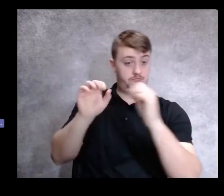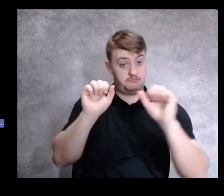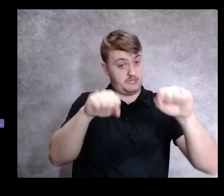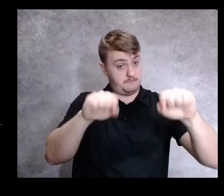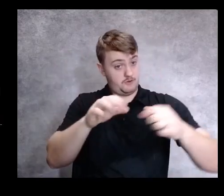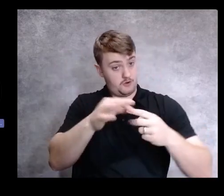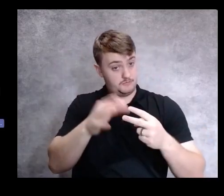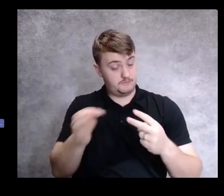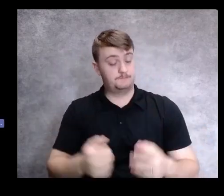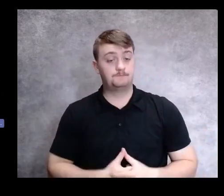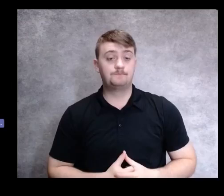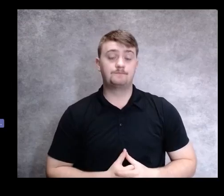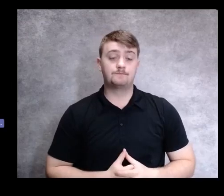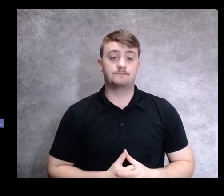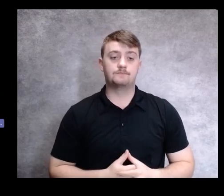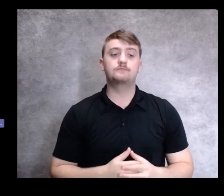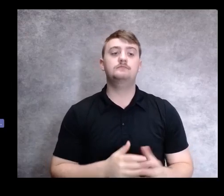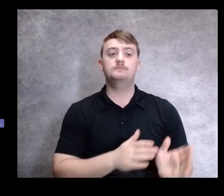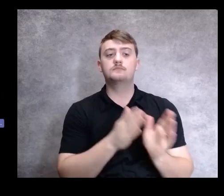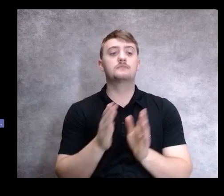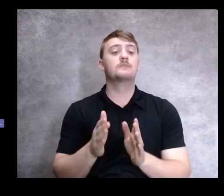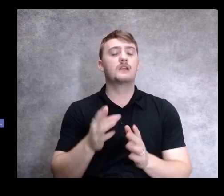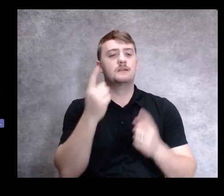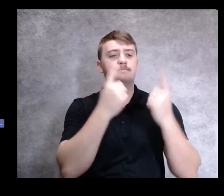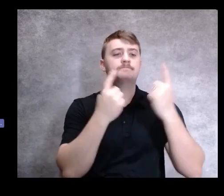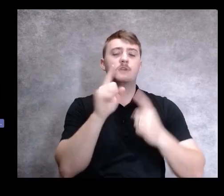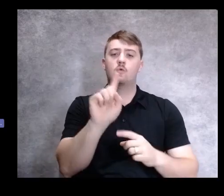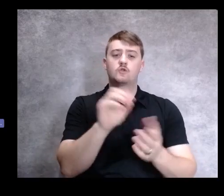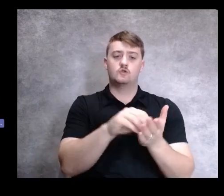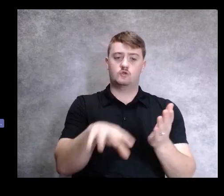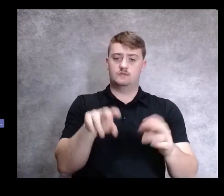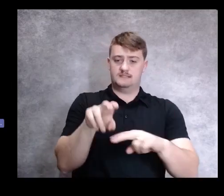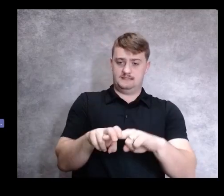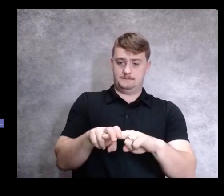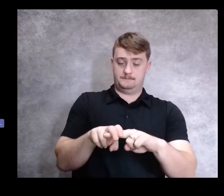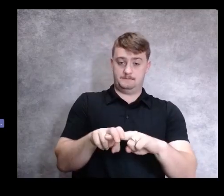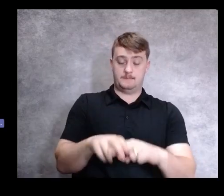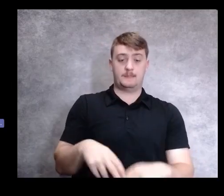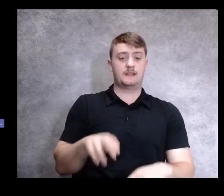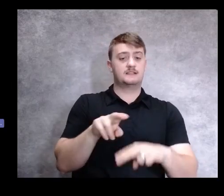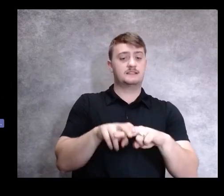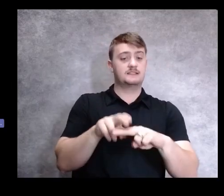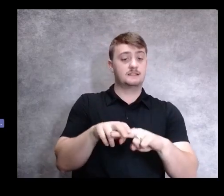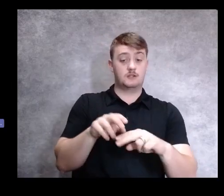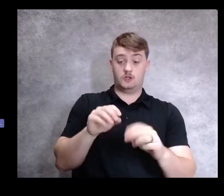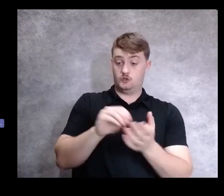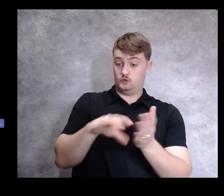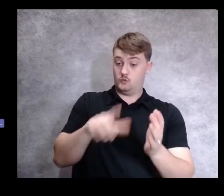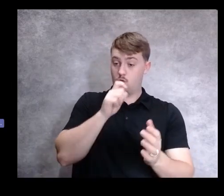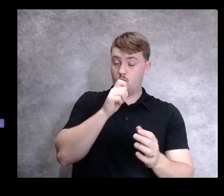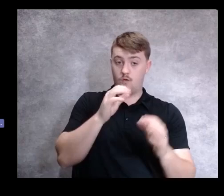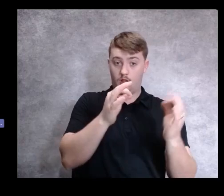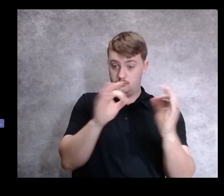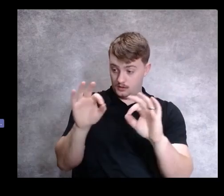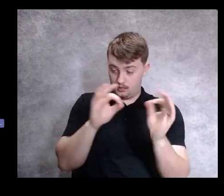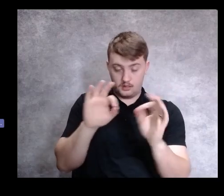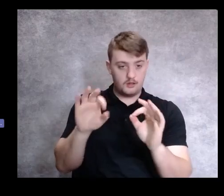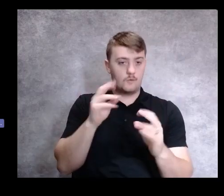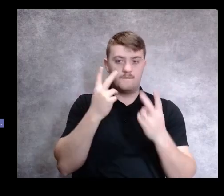option. Be mindful of where students are sitting. A student who elopes or is easily distracted by